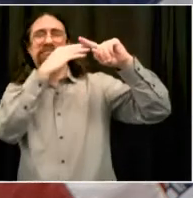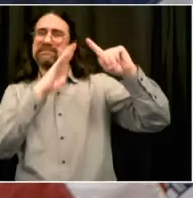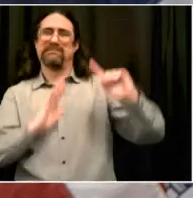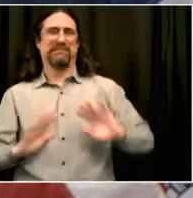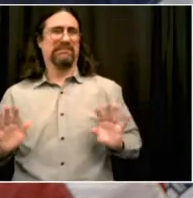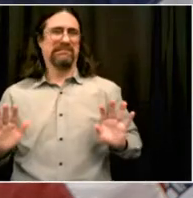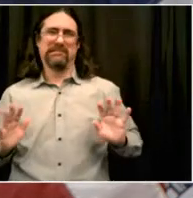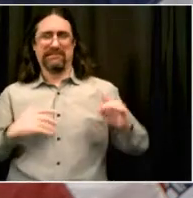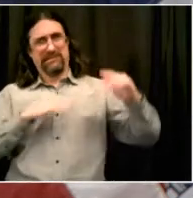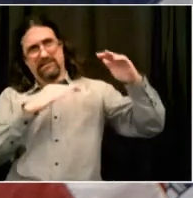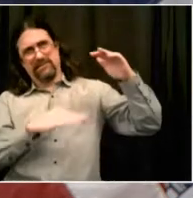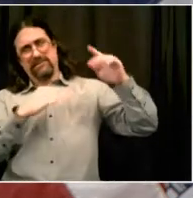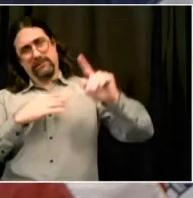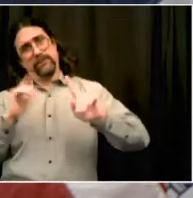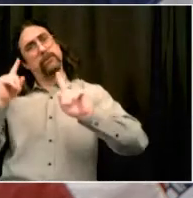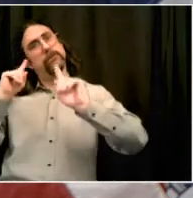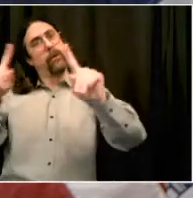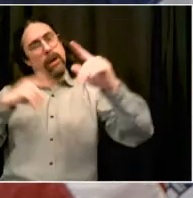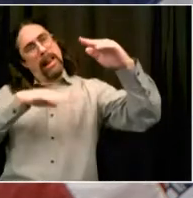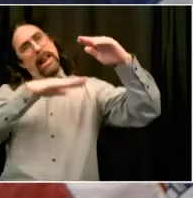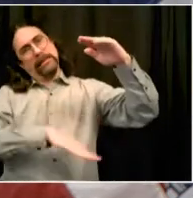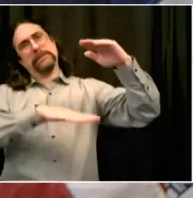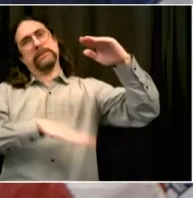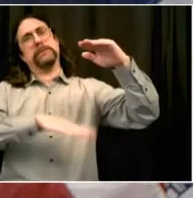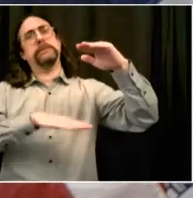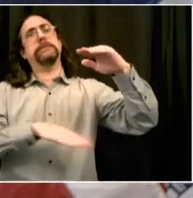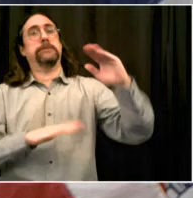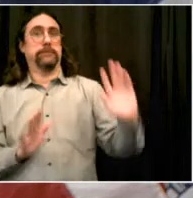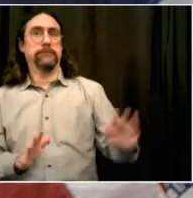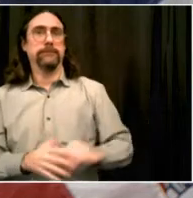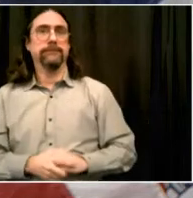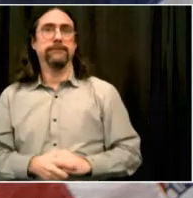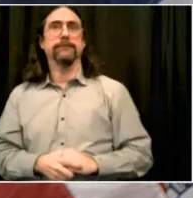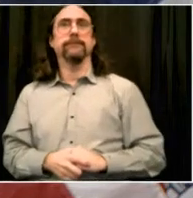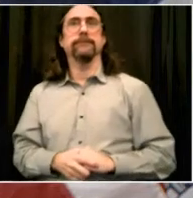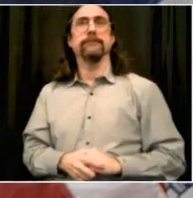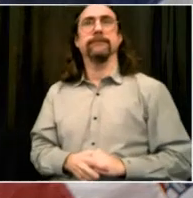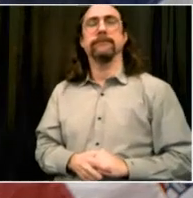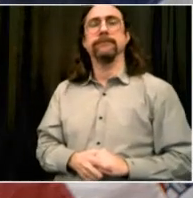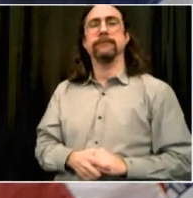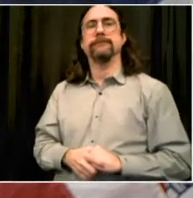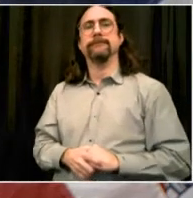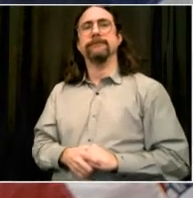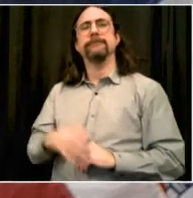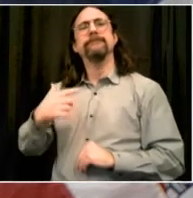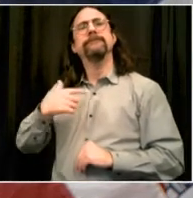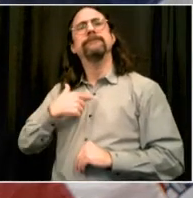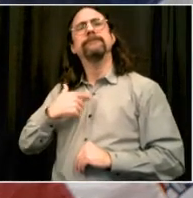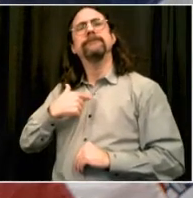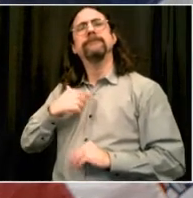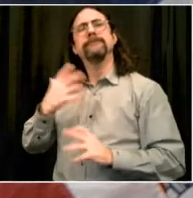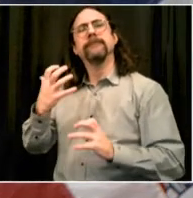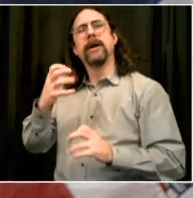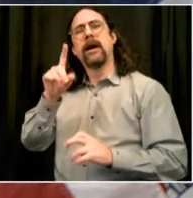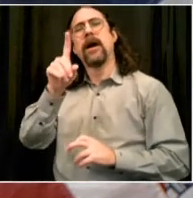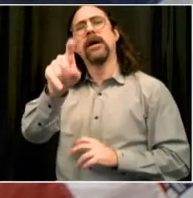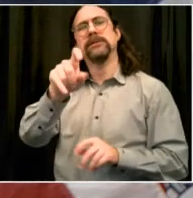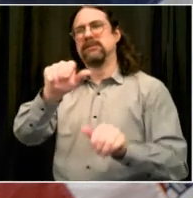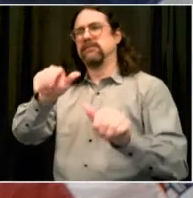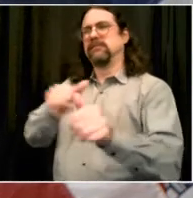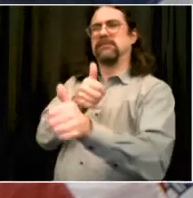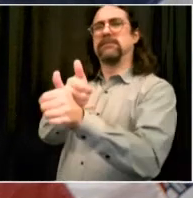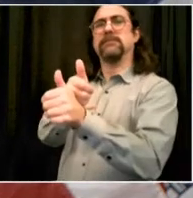Okay, and I just want to follow up and make sure we're totally clear. So to your understanding, that standard is still